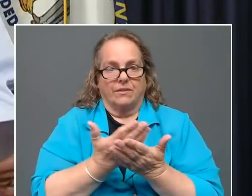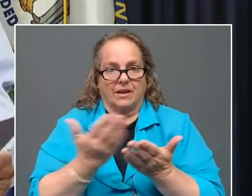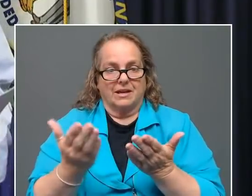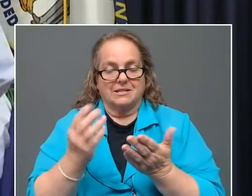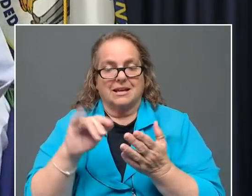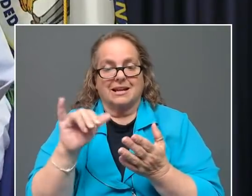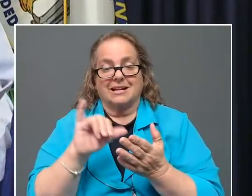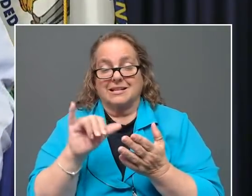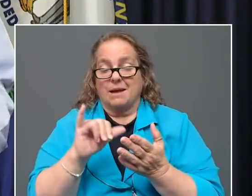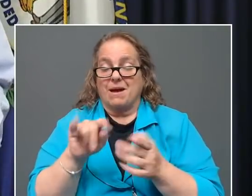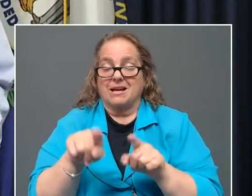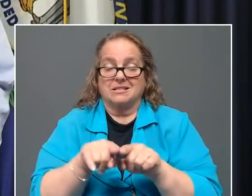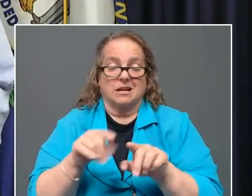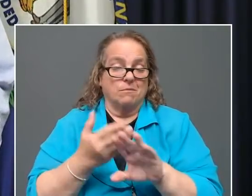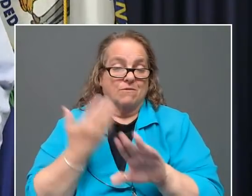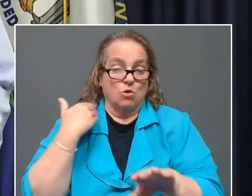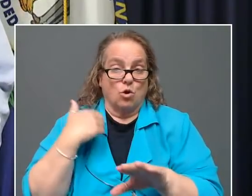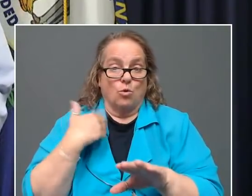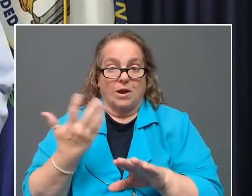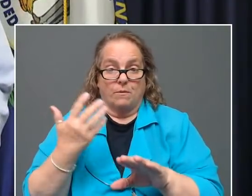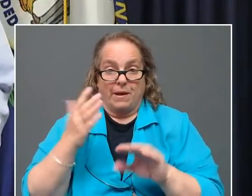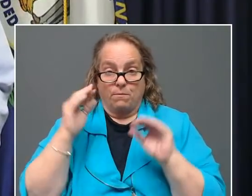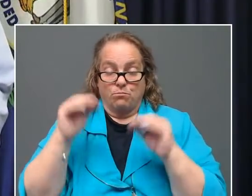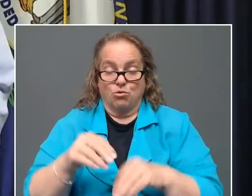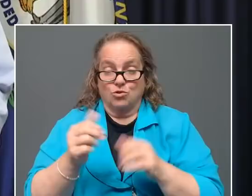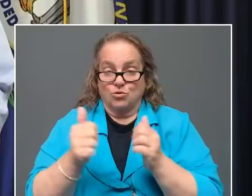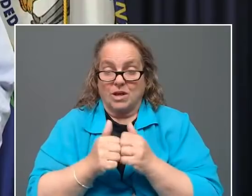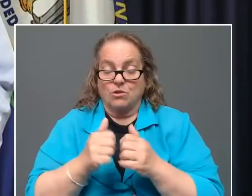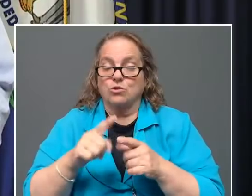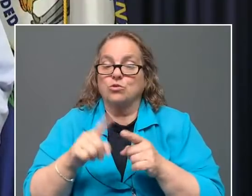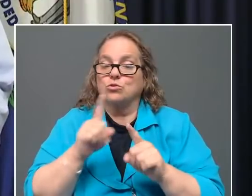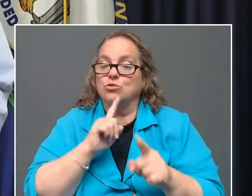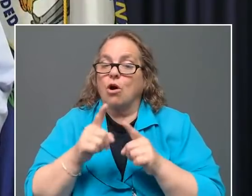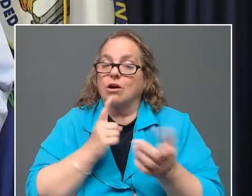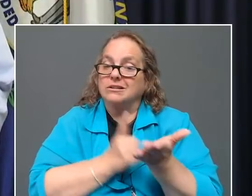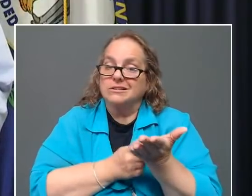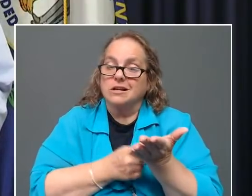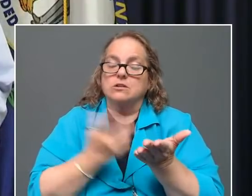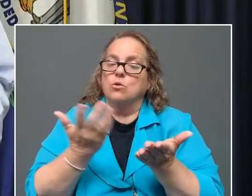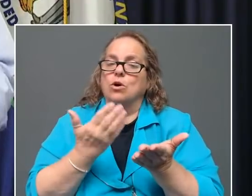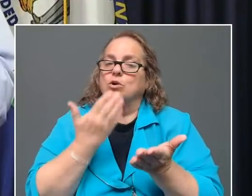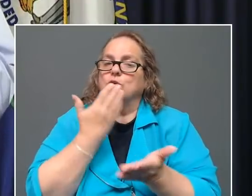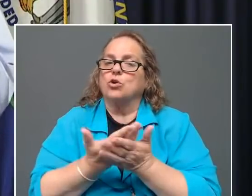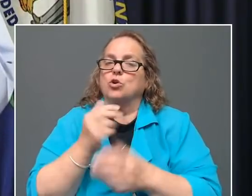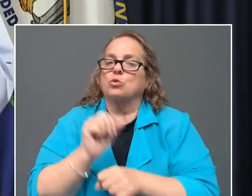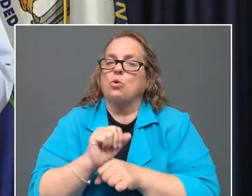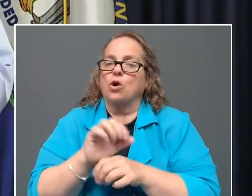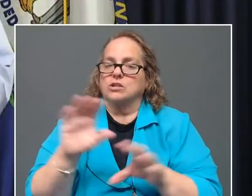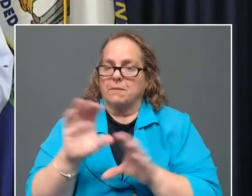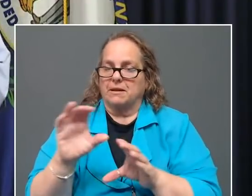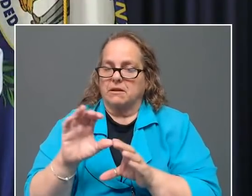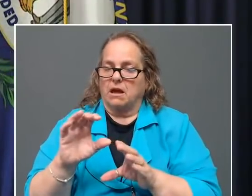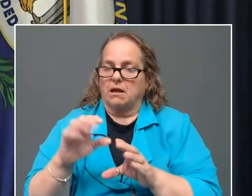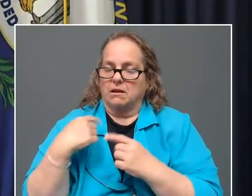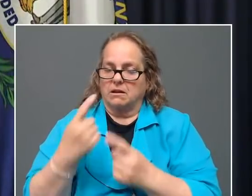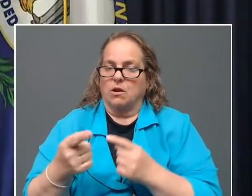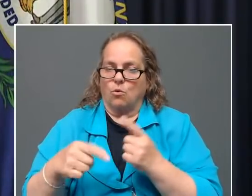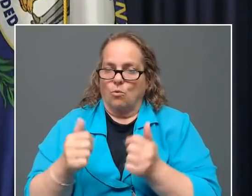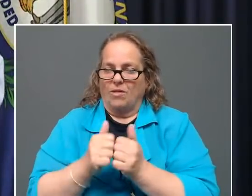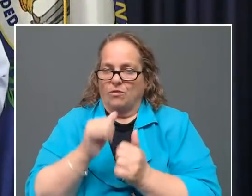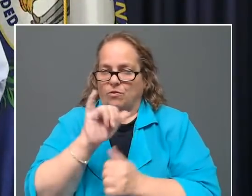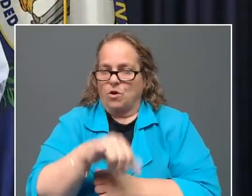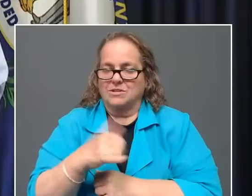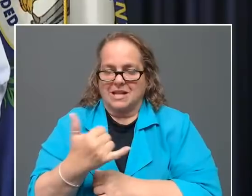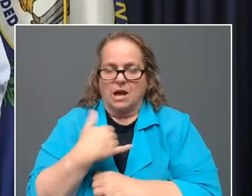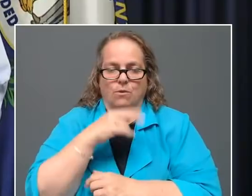may put together to talk about the good work that have been done about those. Right now, we're looking Wednesday